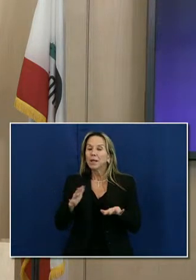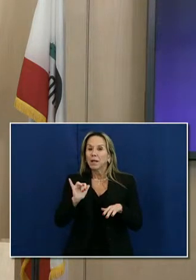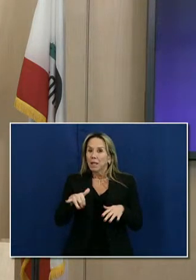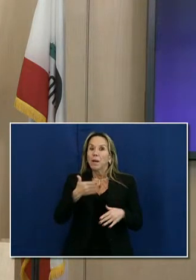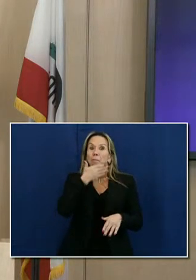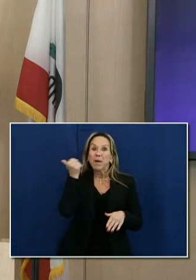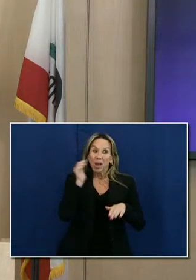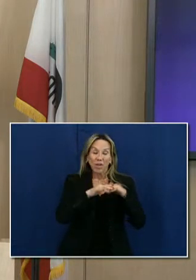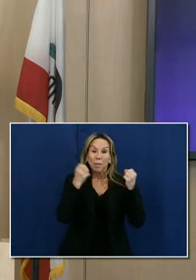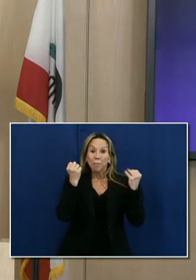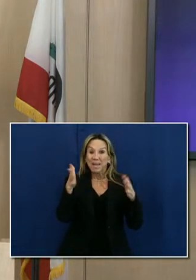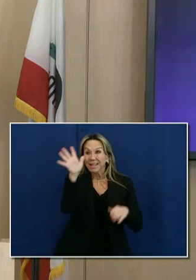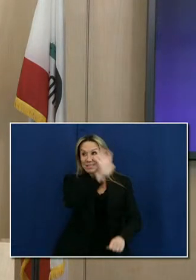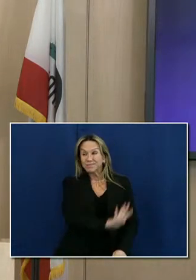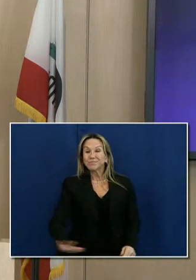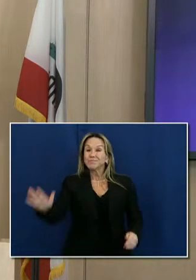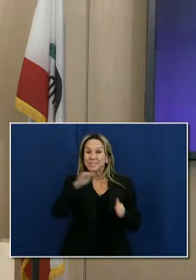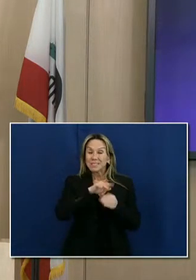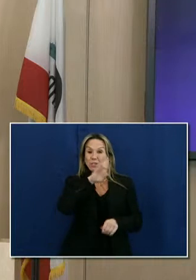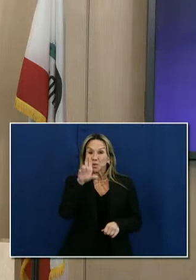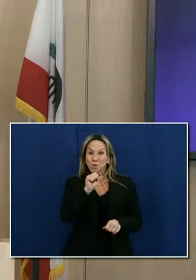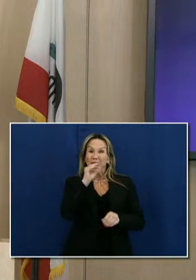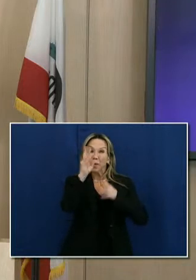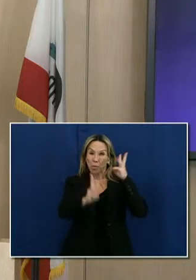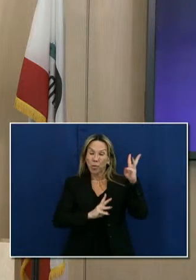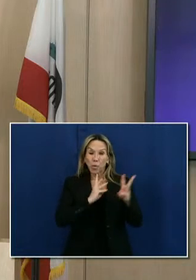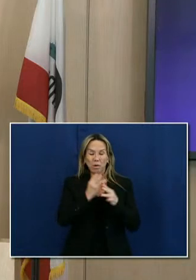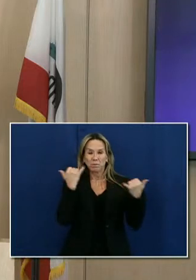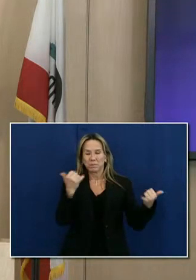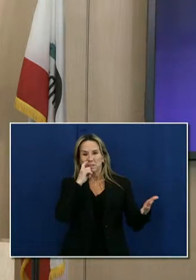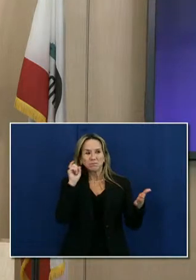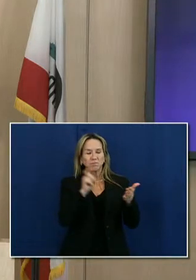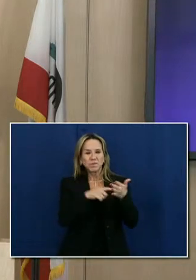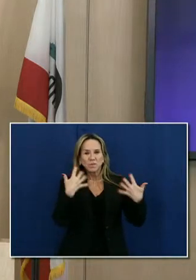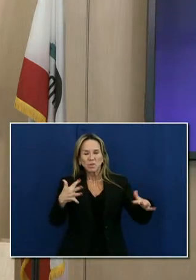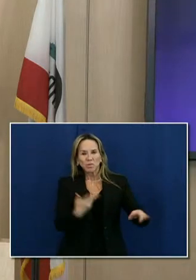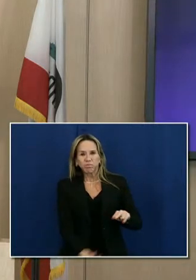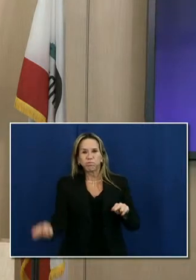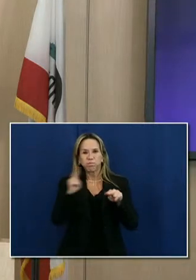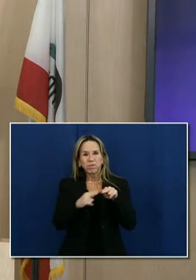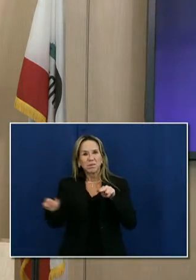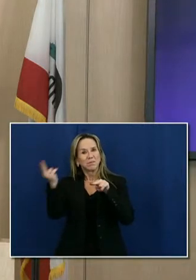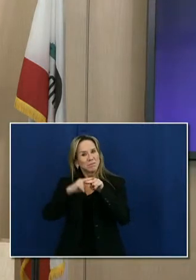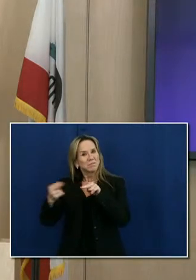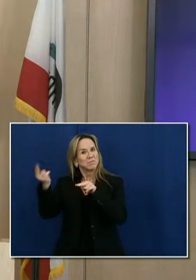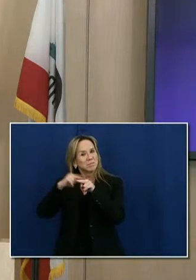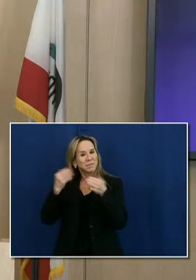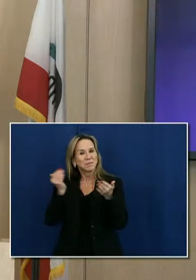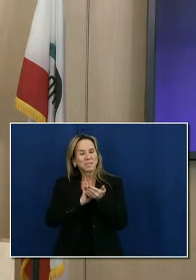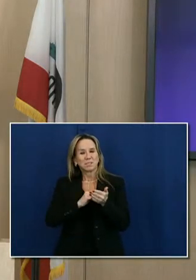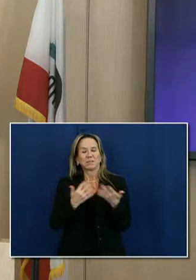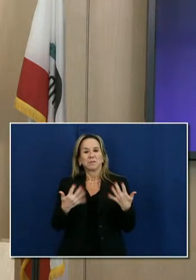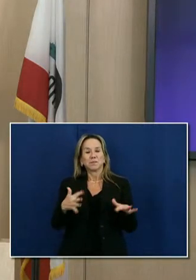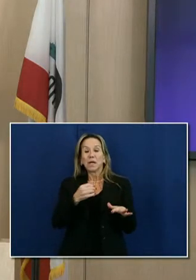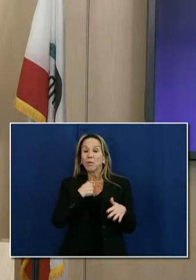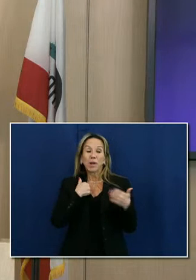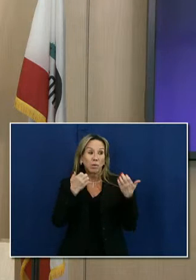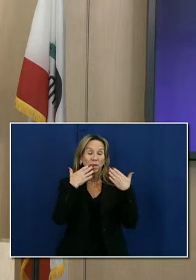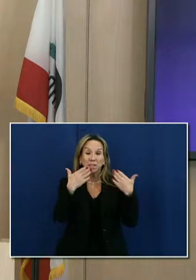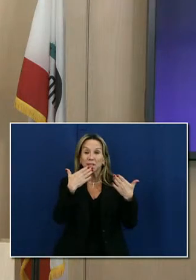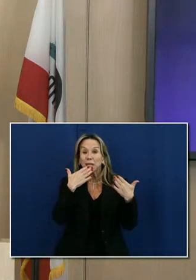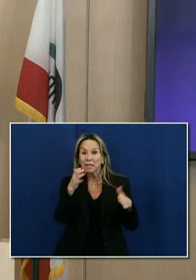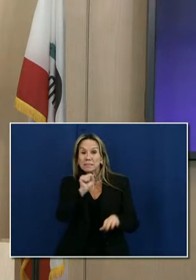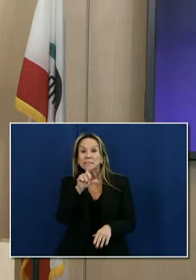much better than many places around the country and the world, which are seeing significant spikes and increases. And we thank the overwhelming majority of San